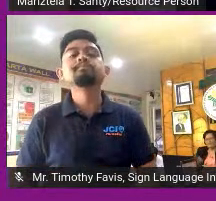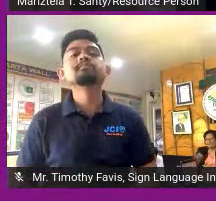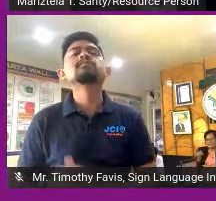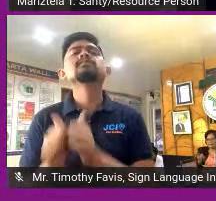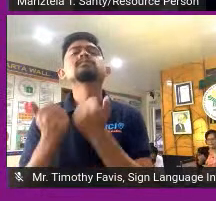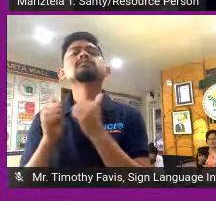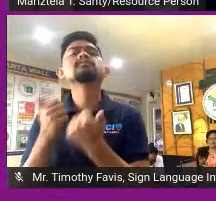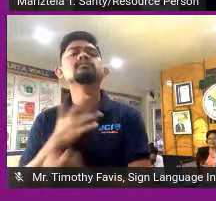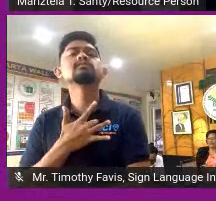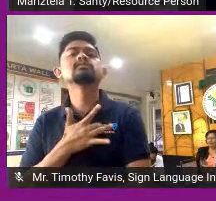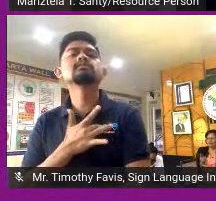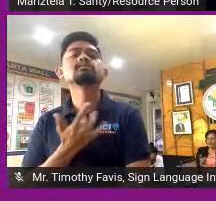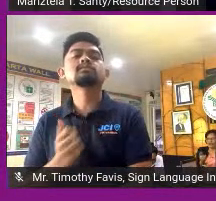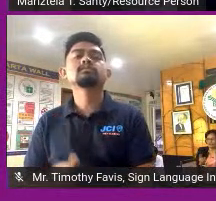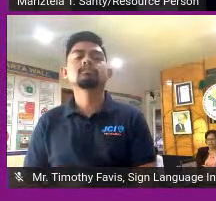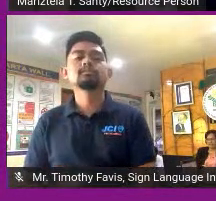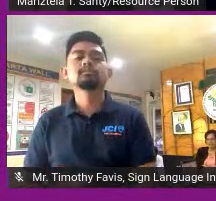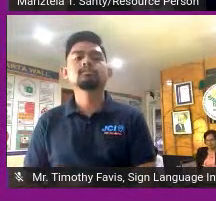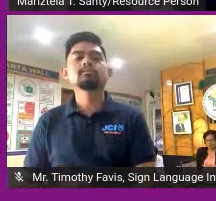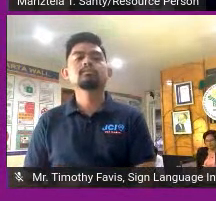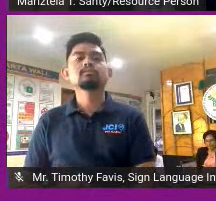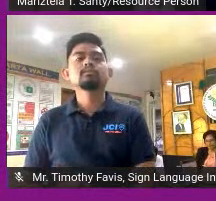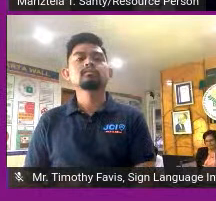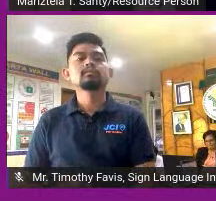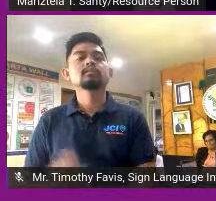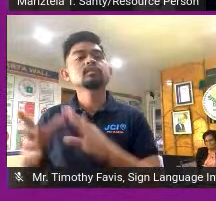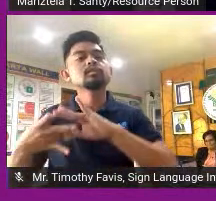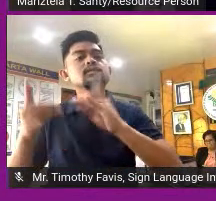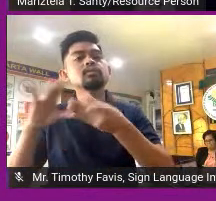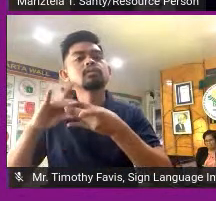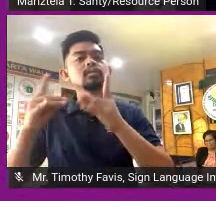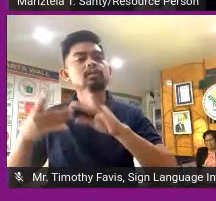And what does this convey to each and everyone?